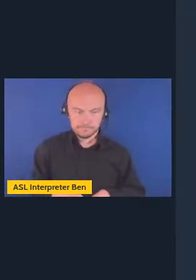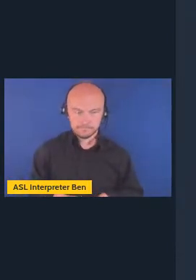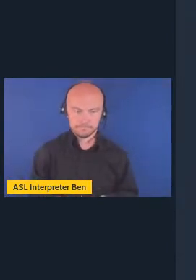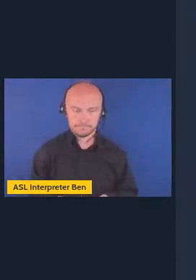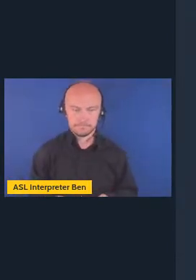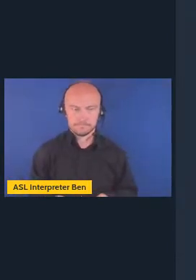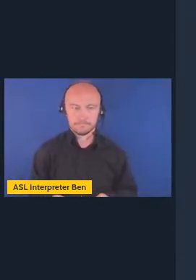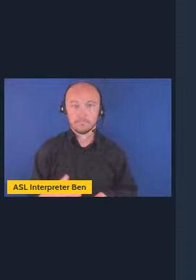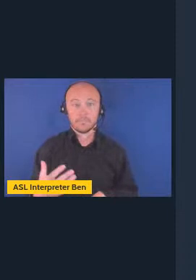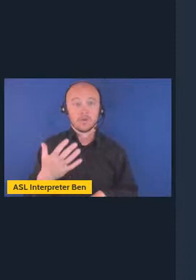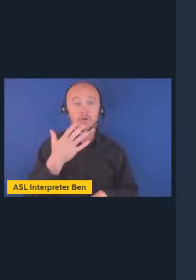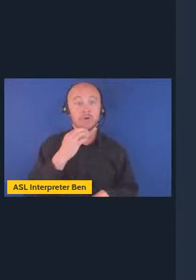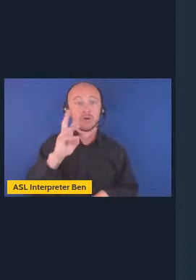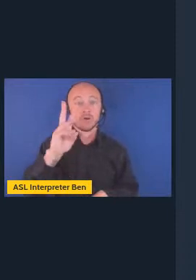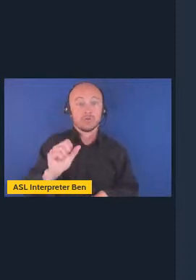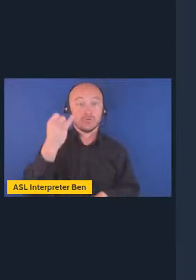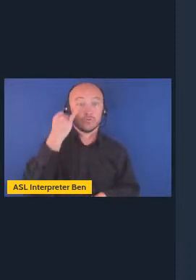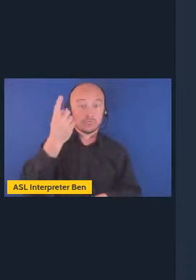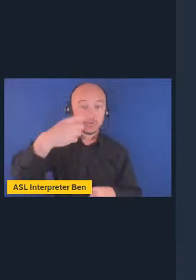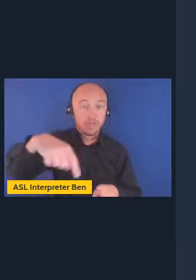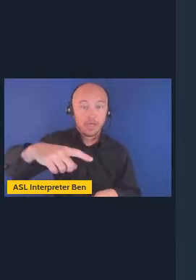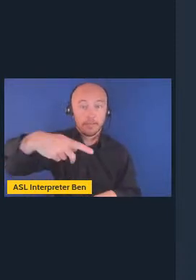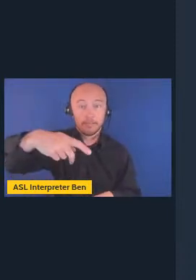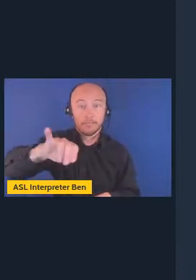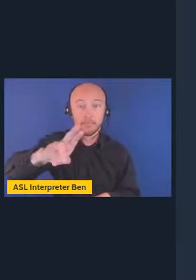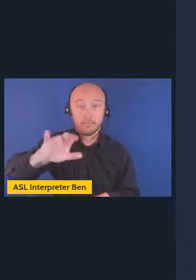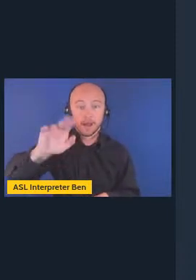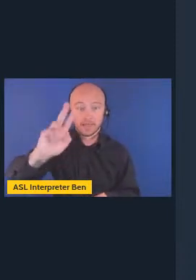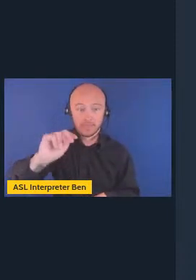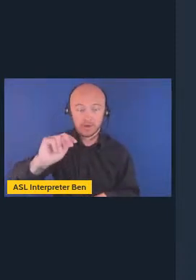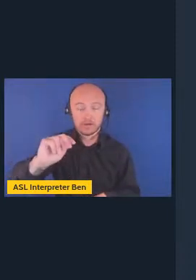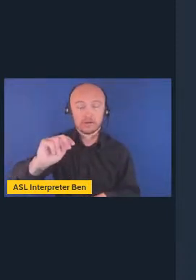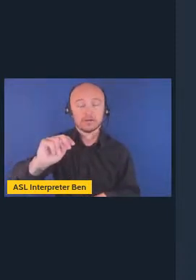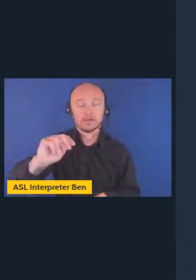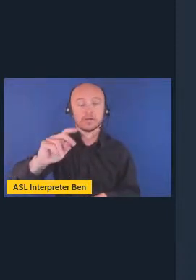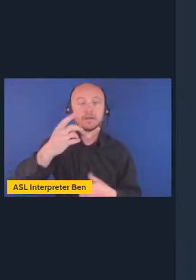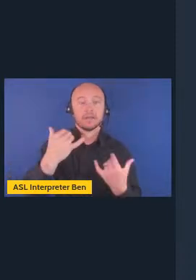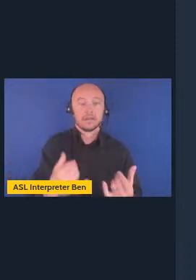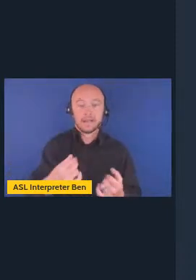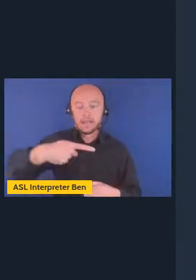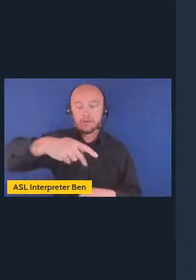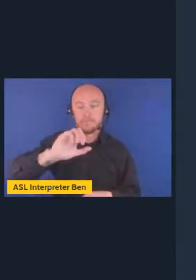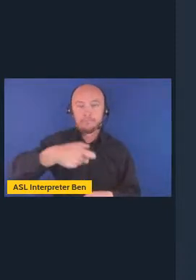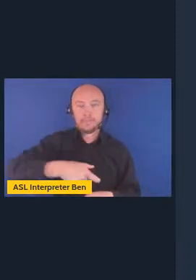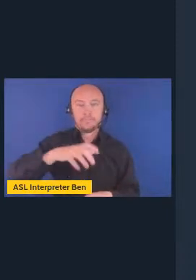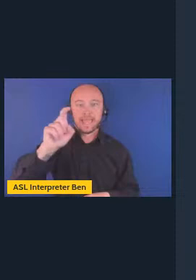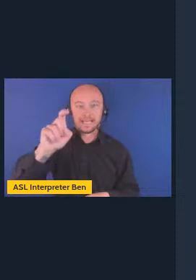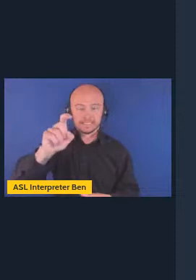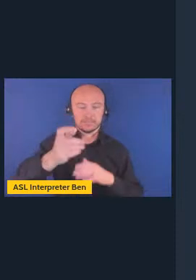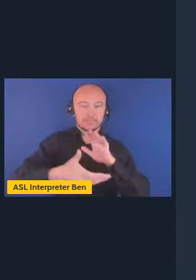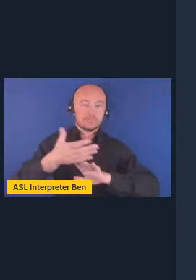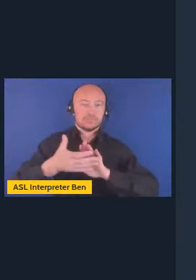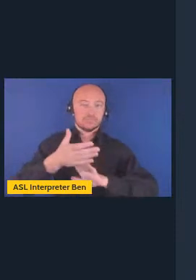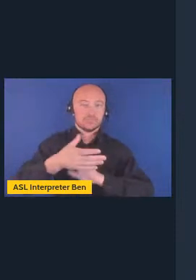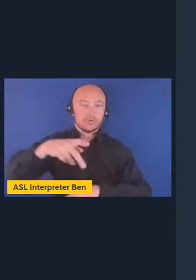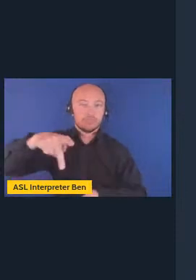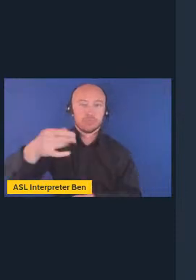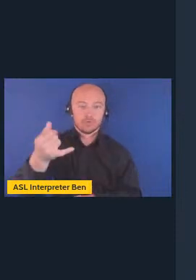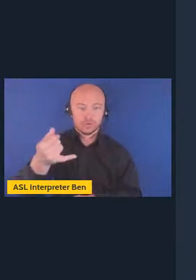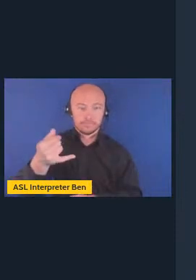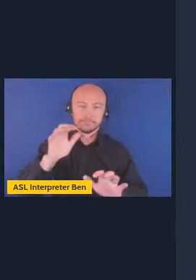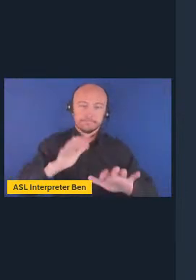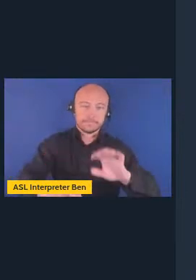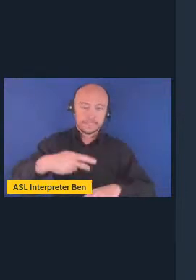Good news for our Python users. Thanks to Jeff's contribution, you can now use pipx to run the Projen CLI. Just